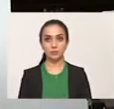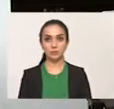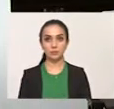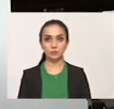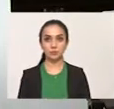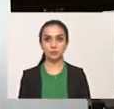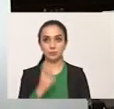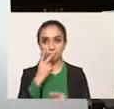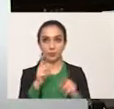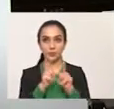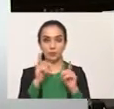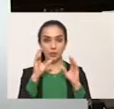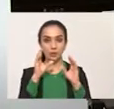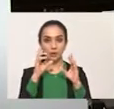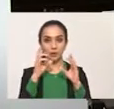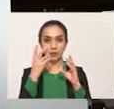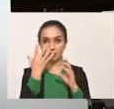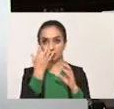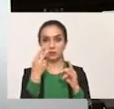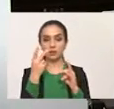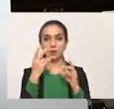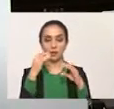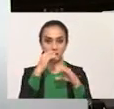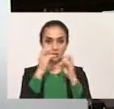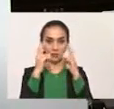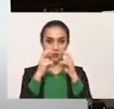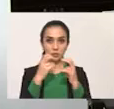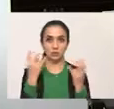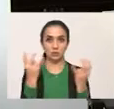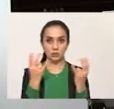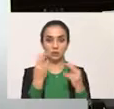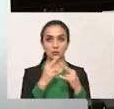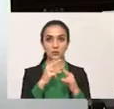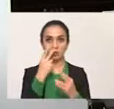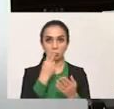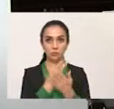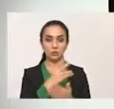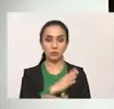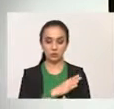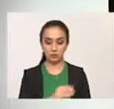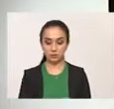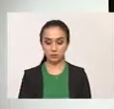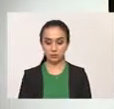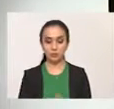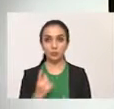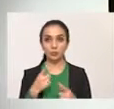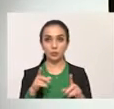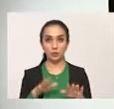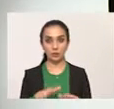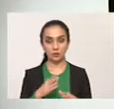Quyidagi rasmda laboratoriya uchun kerakli jihozlar ko'rsatilgan. Bu